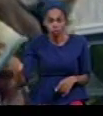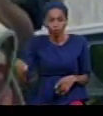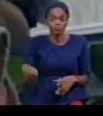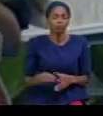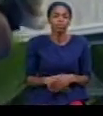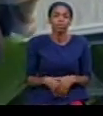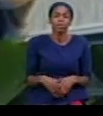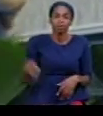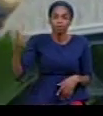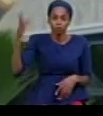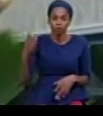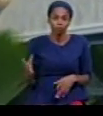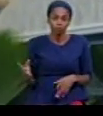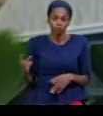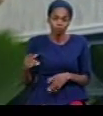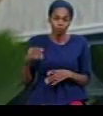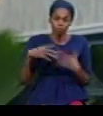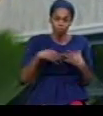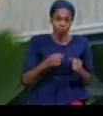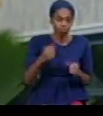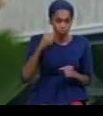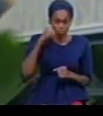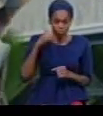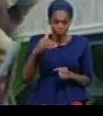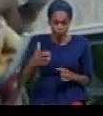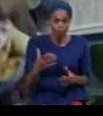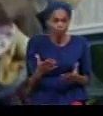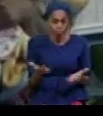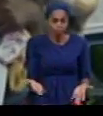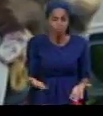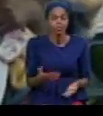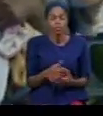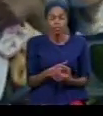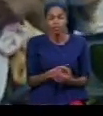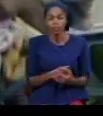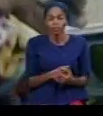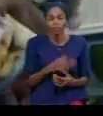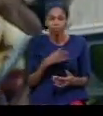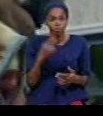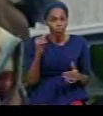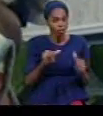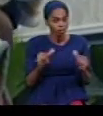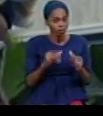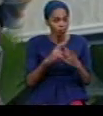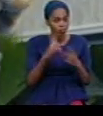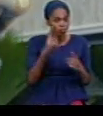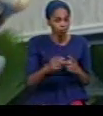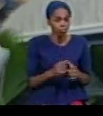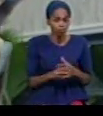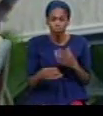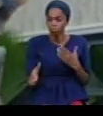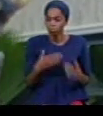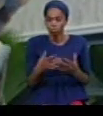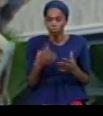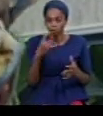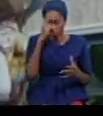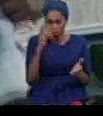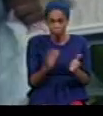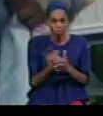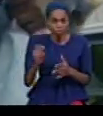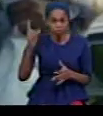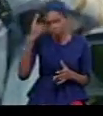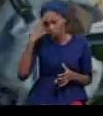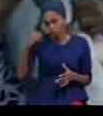deliver you. No matter the rain cannot stop your miracle. Just hook up onto Him. Have your faith, and tonight, you receive your